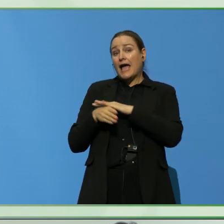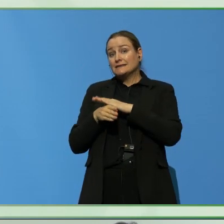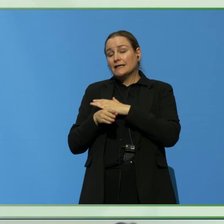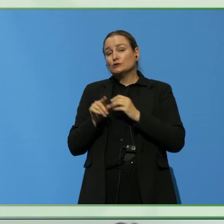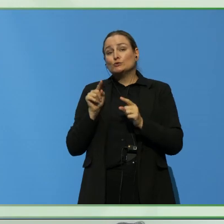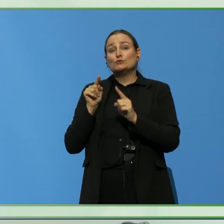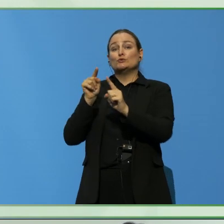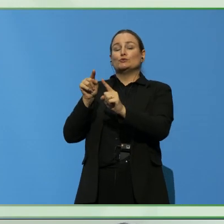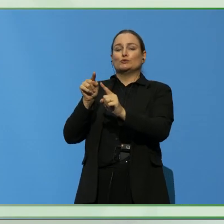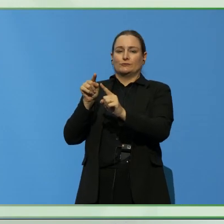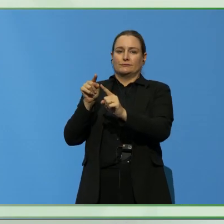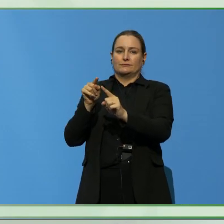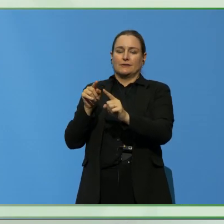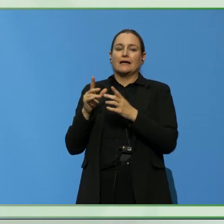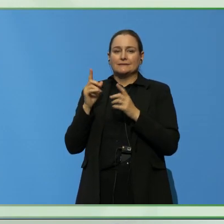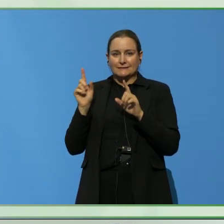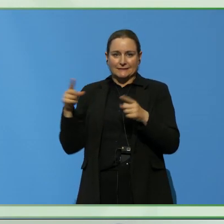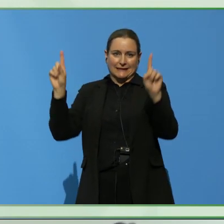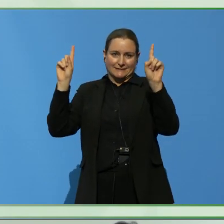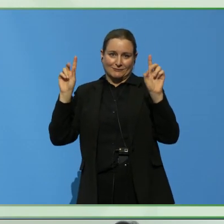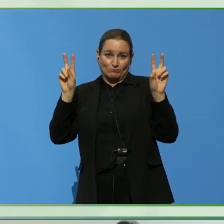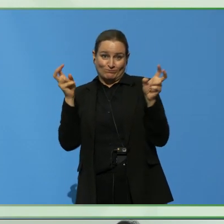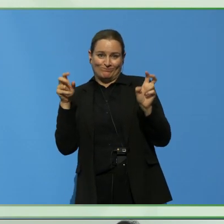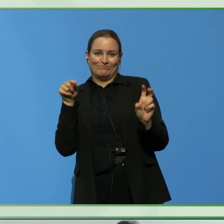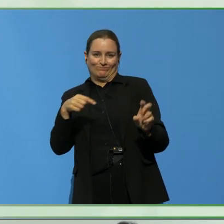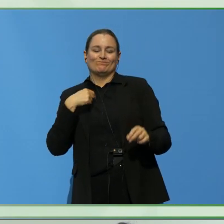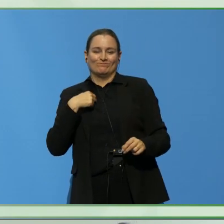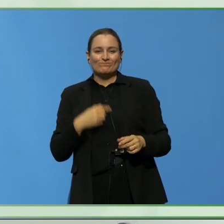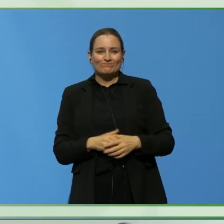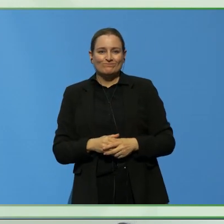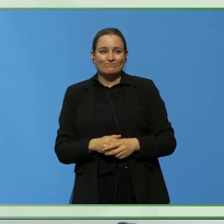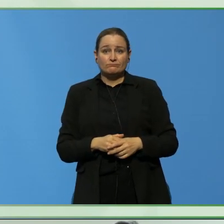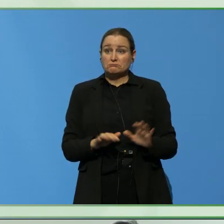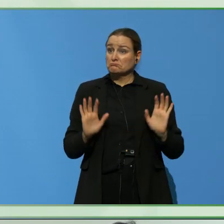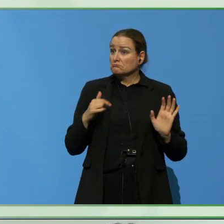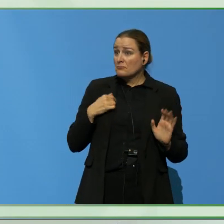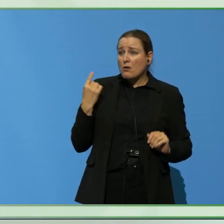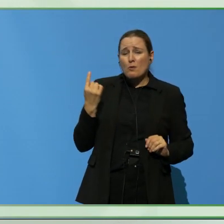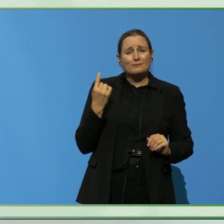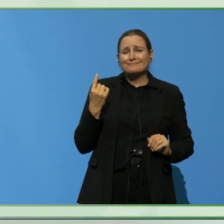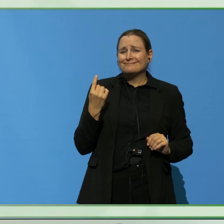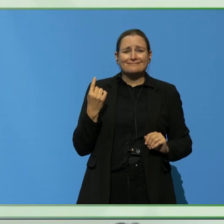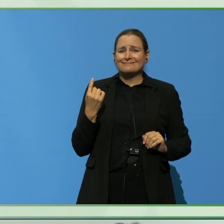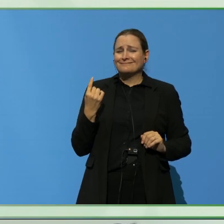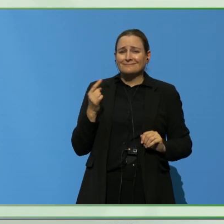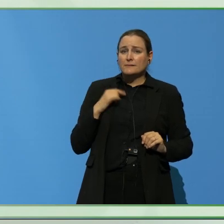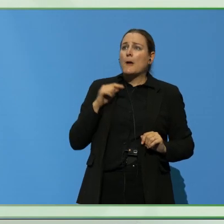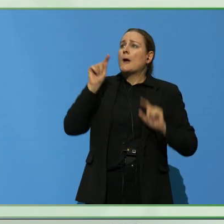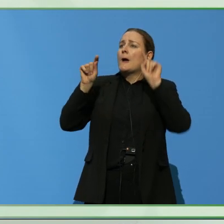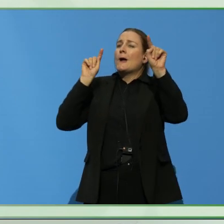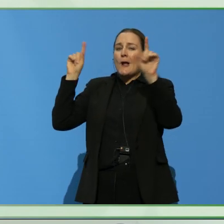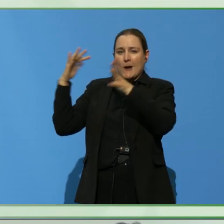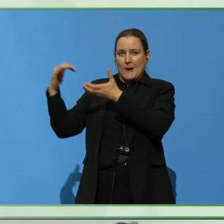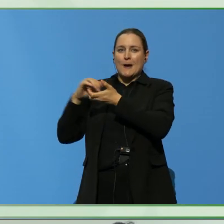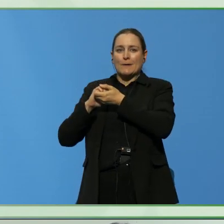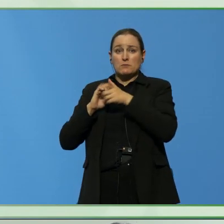Like I said, we don't do this alone. So if you are a large organization, a large nonprofit, a large